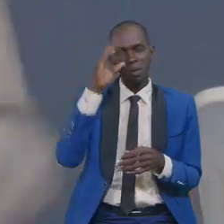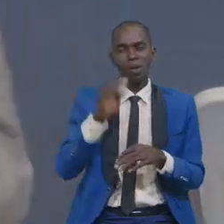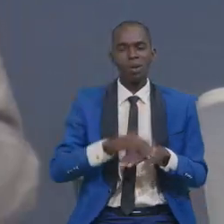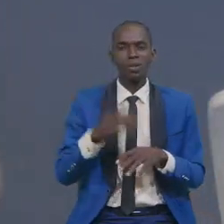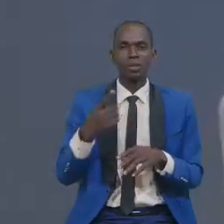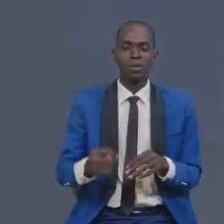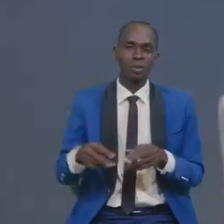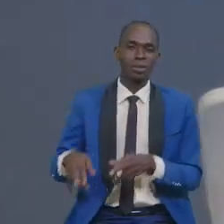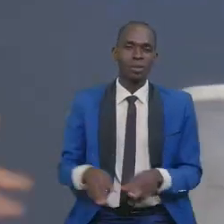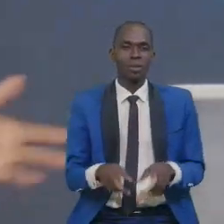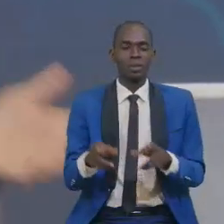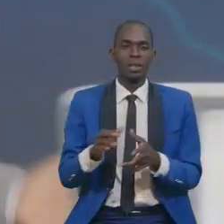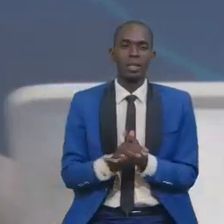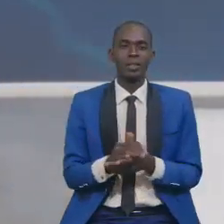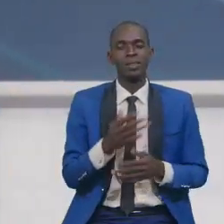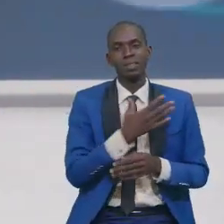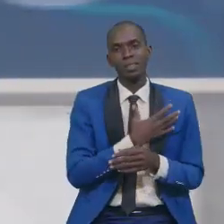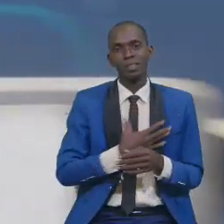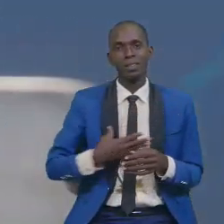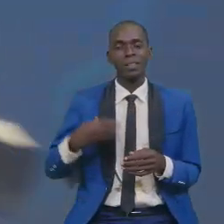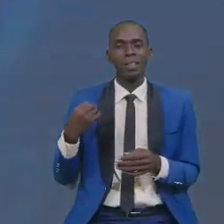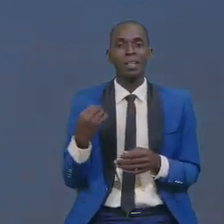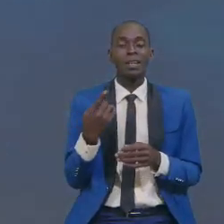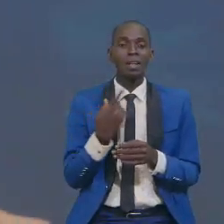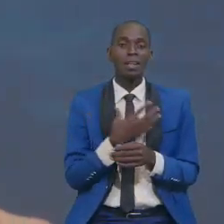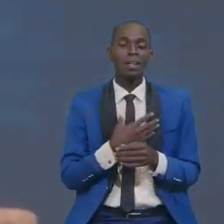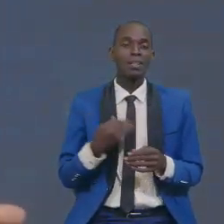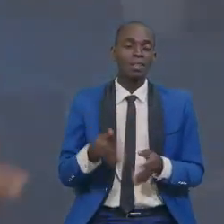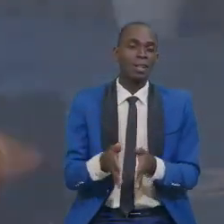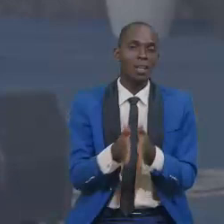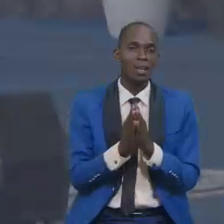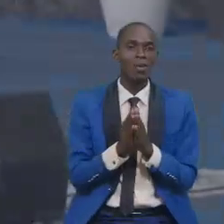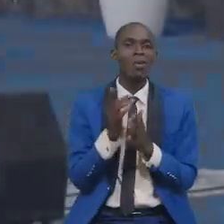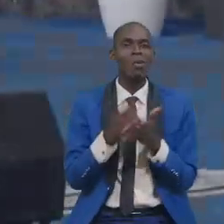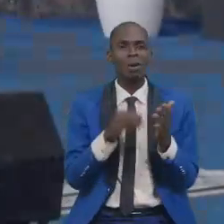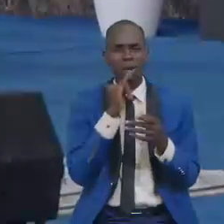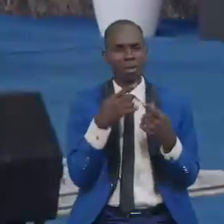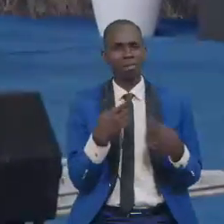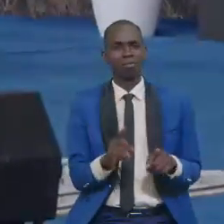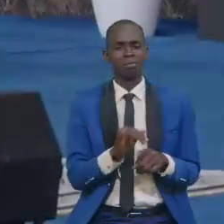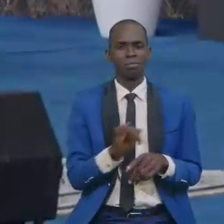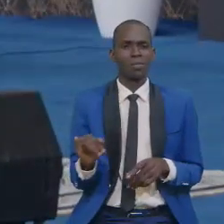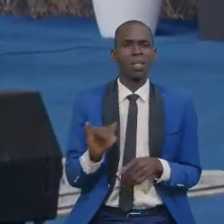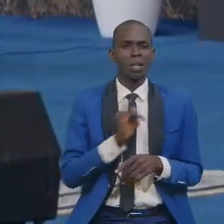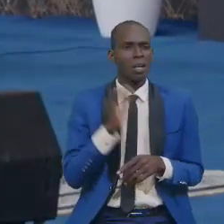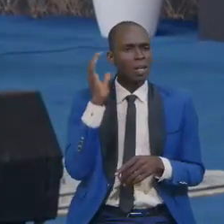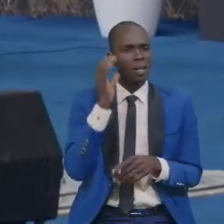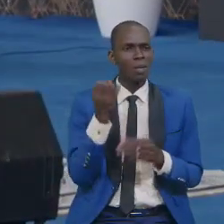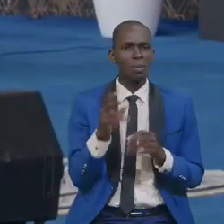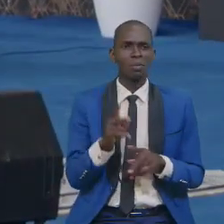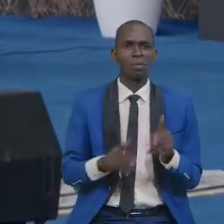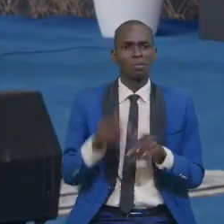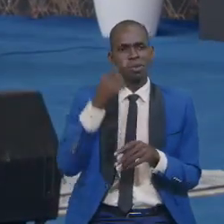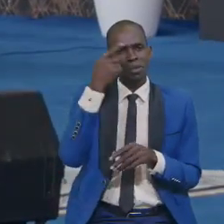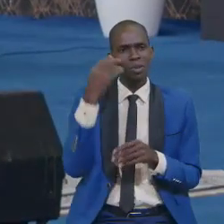and then he heard people moving and inquired what's happening I see I hear many people because he was blind